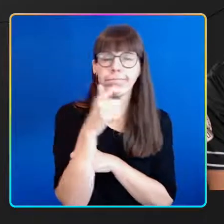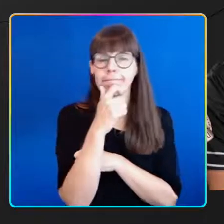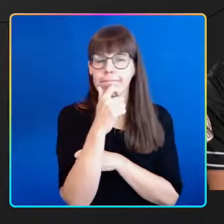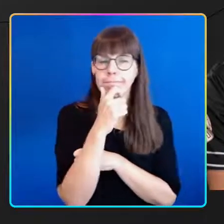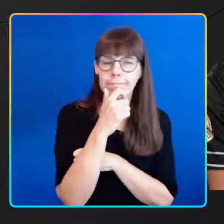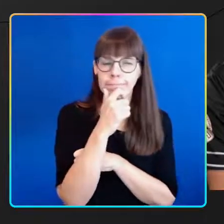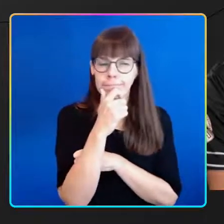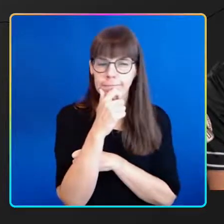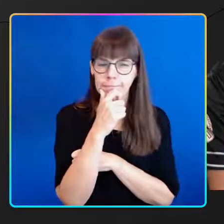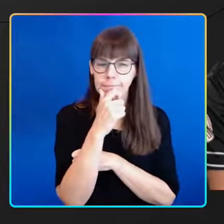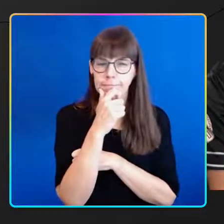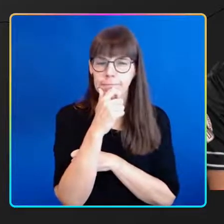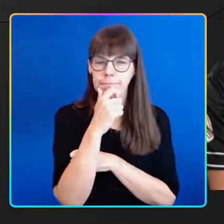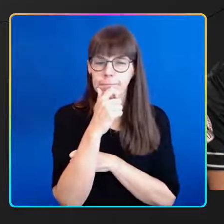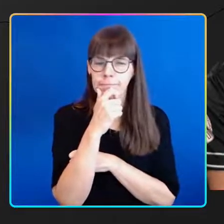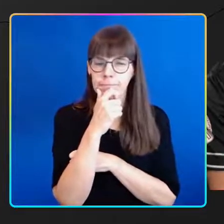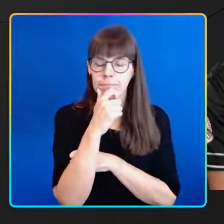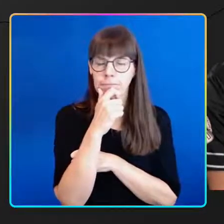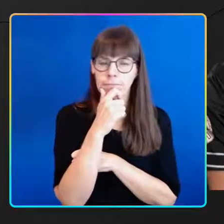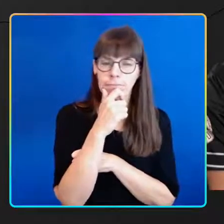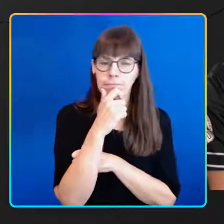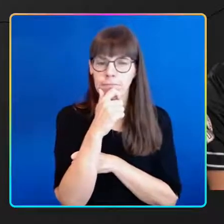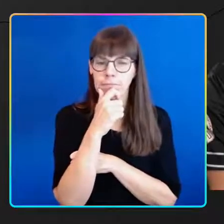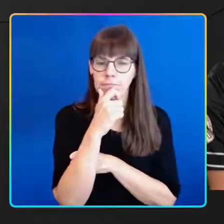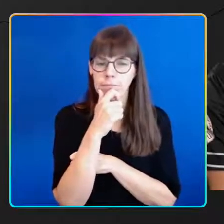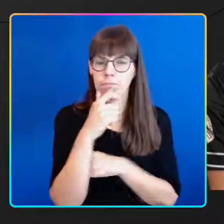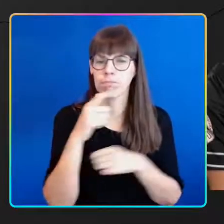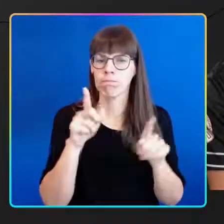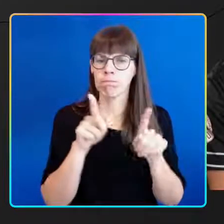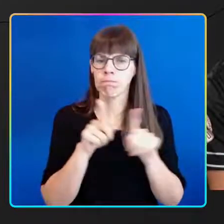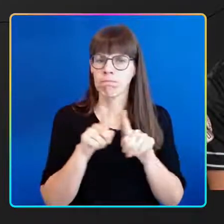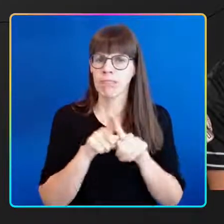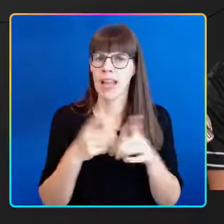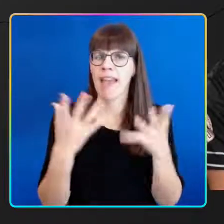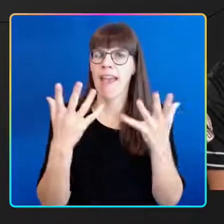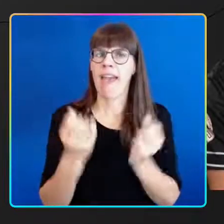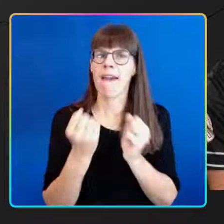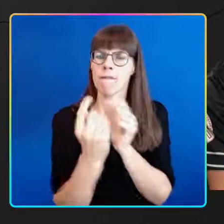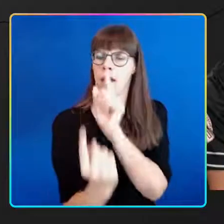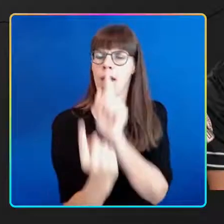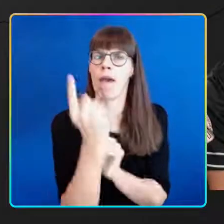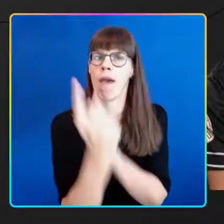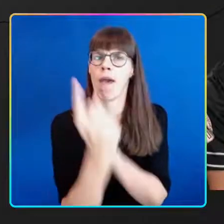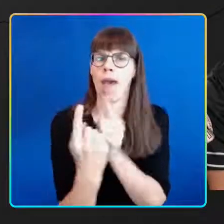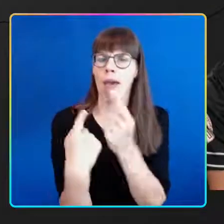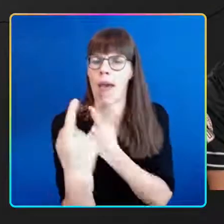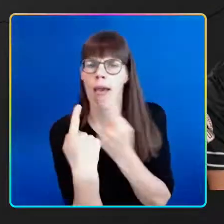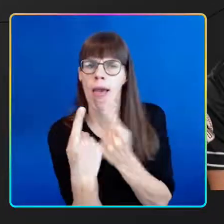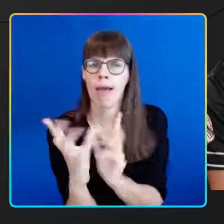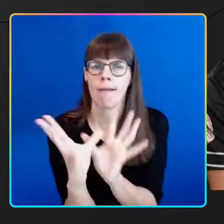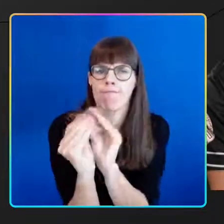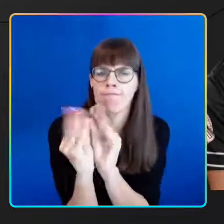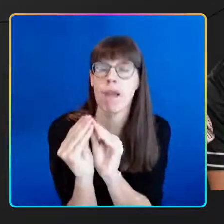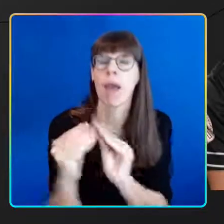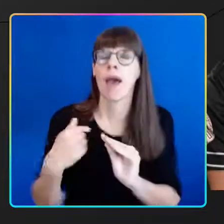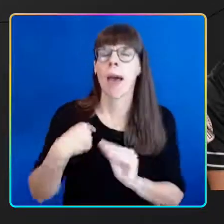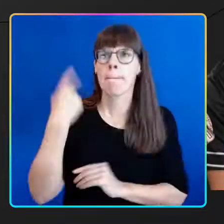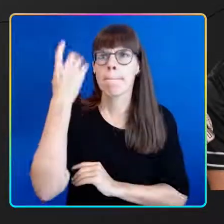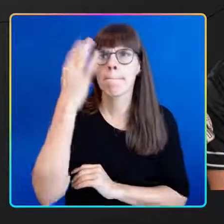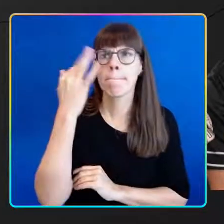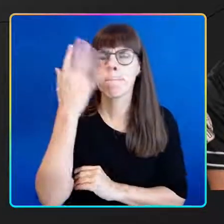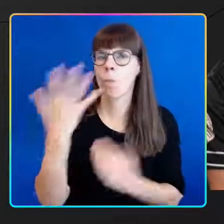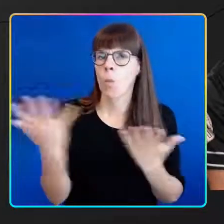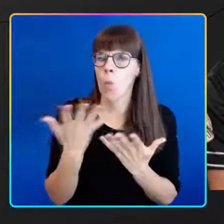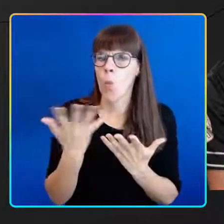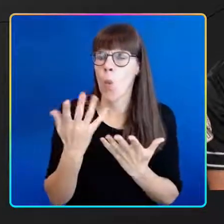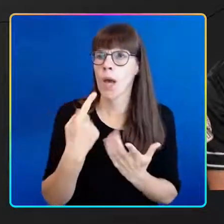do in the to say in the stand-up, because we are working in the Scrum methodology, so we have stand-ups every day in